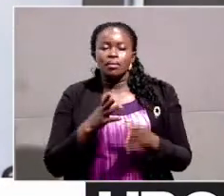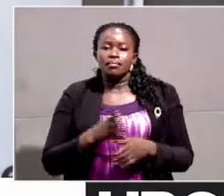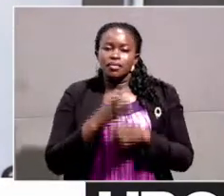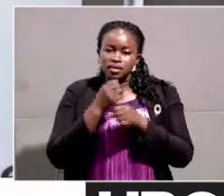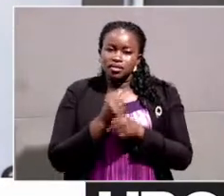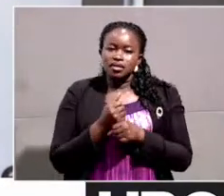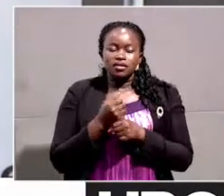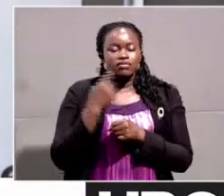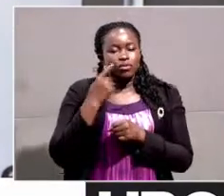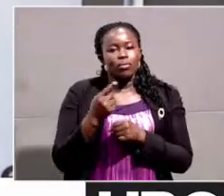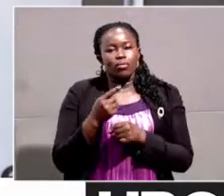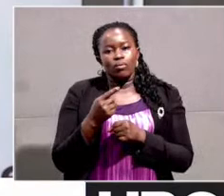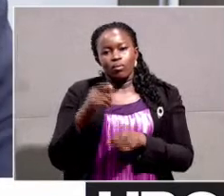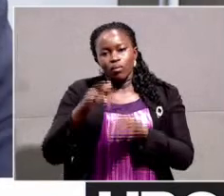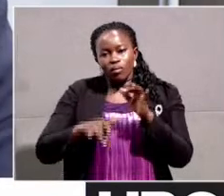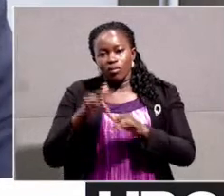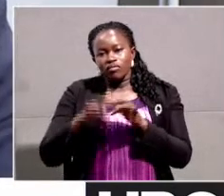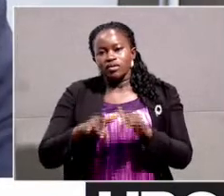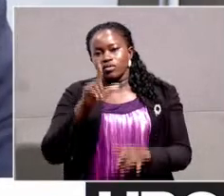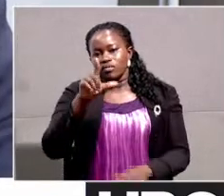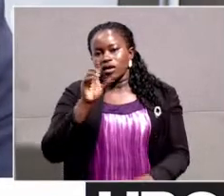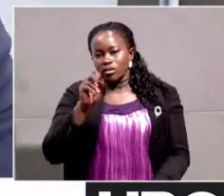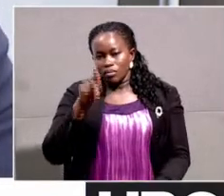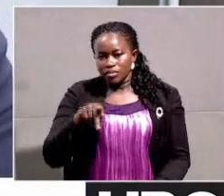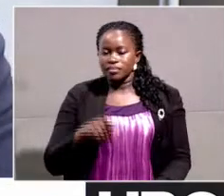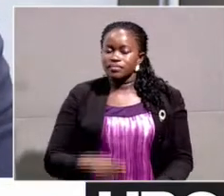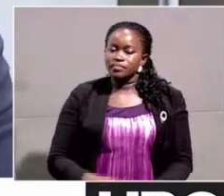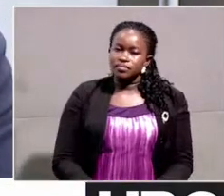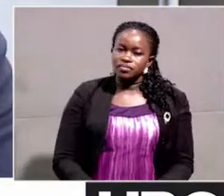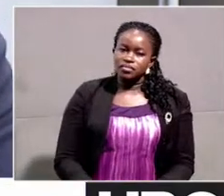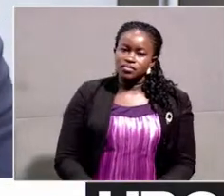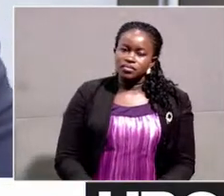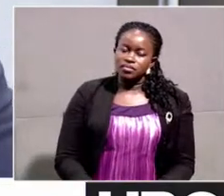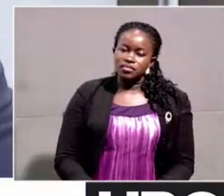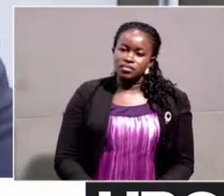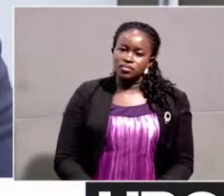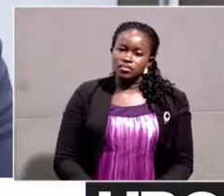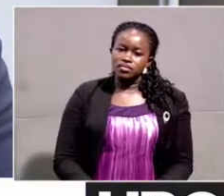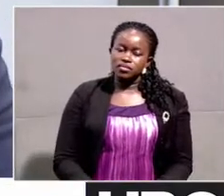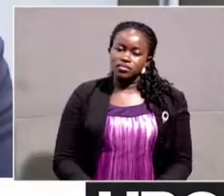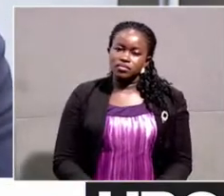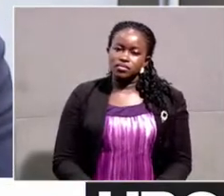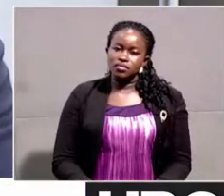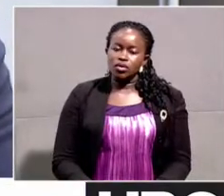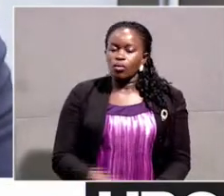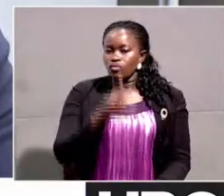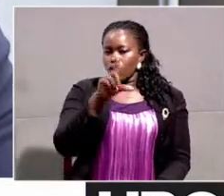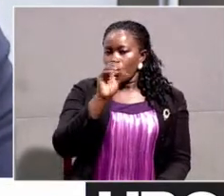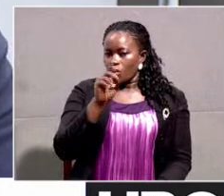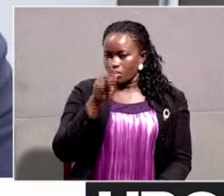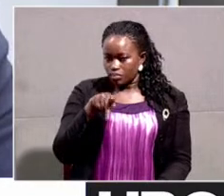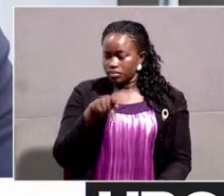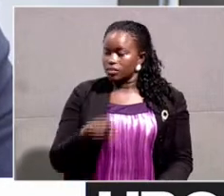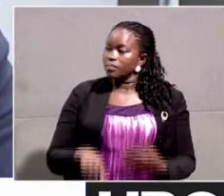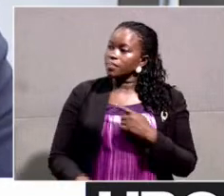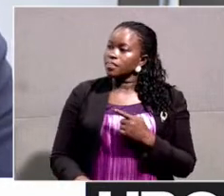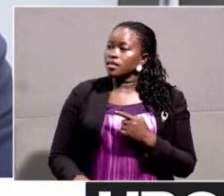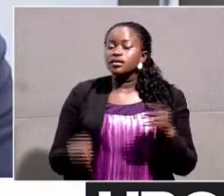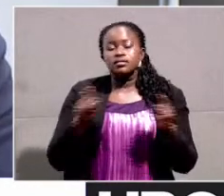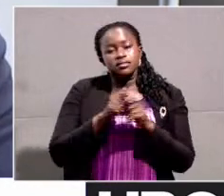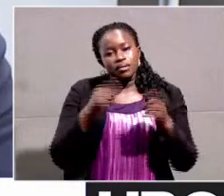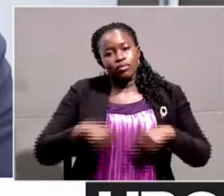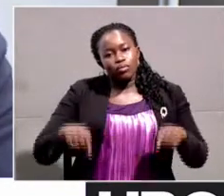the office of the leader of the opposition. But the whole issue is that we would have loved to have more